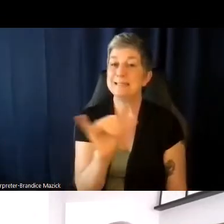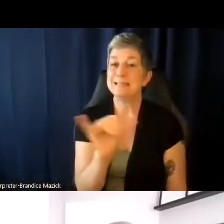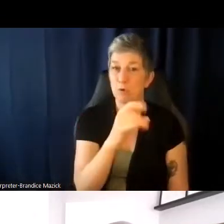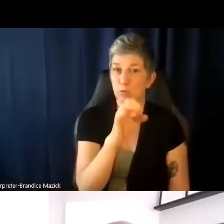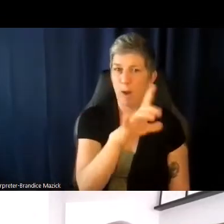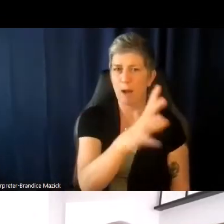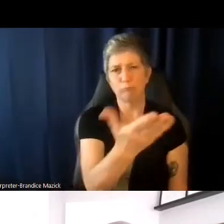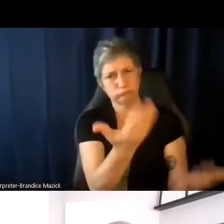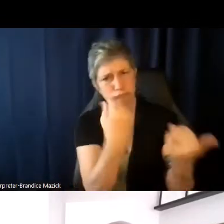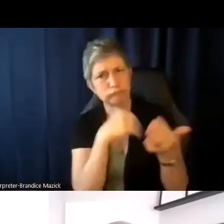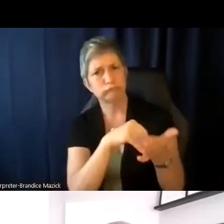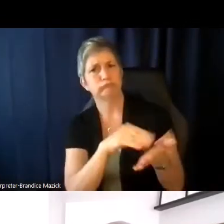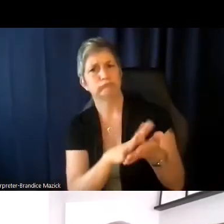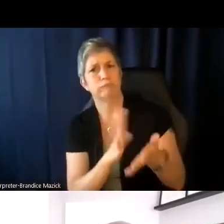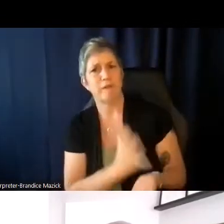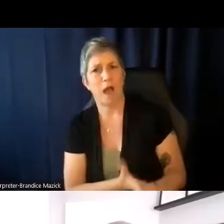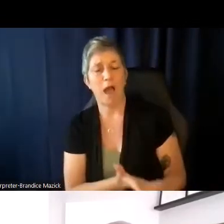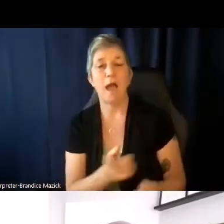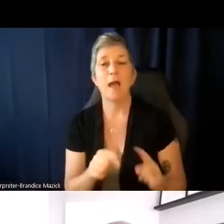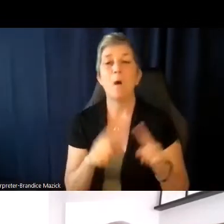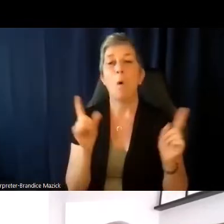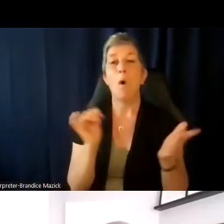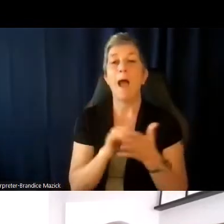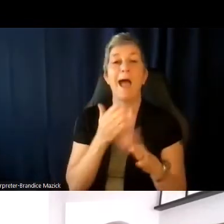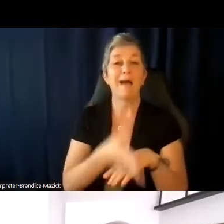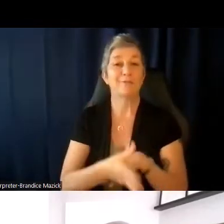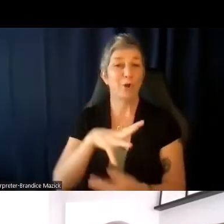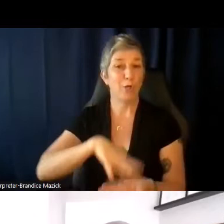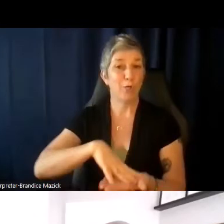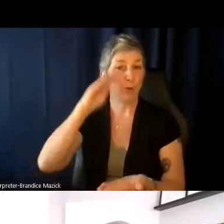for housing. Or after learning that